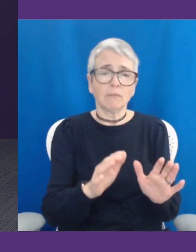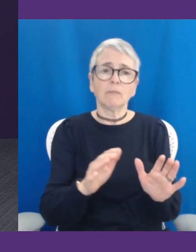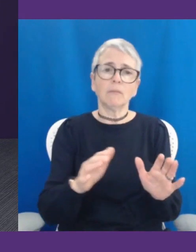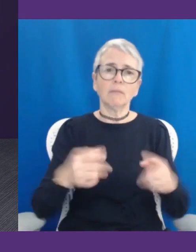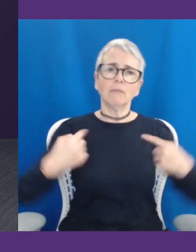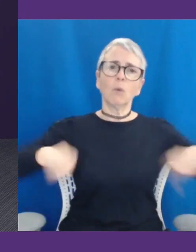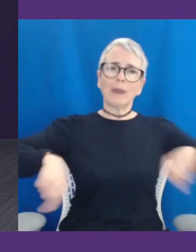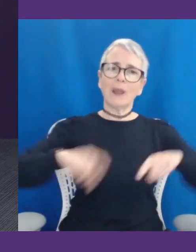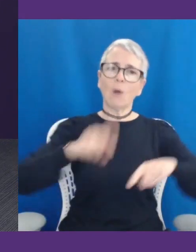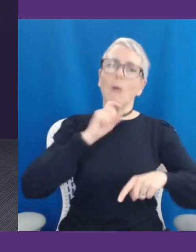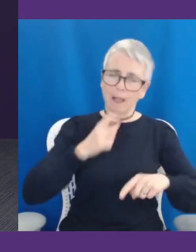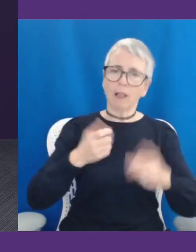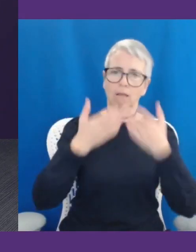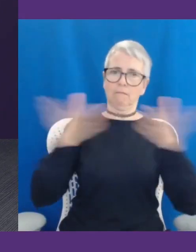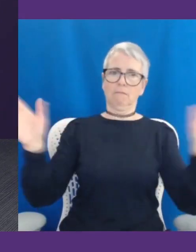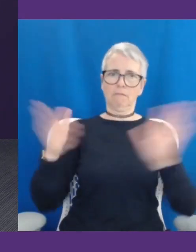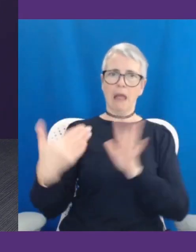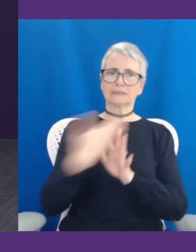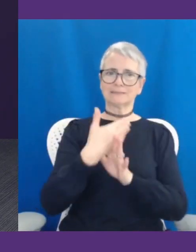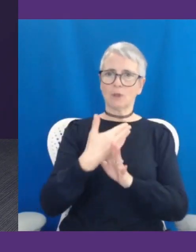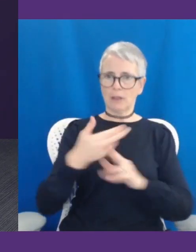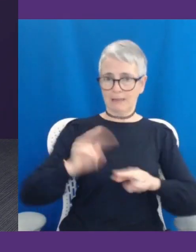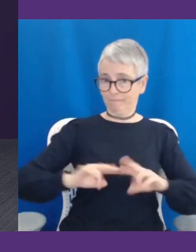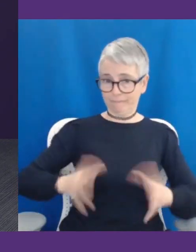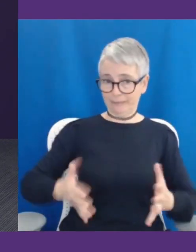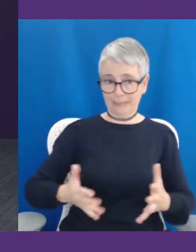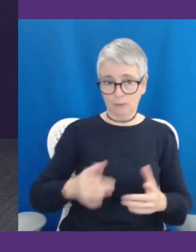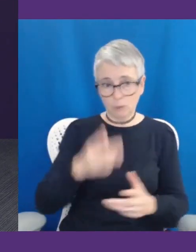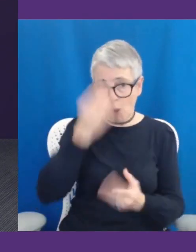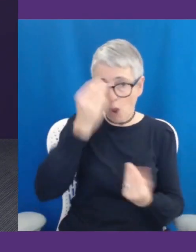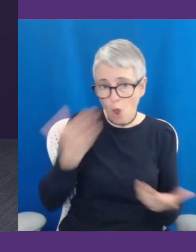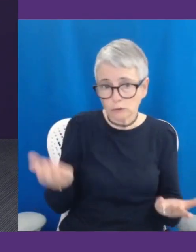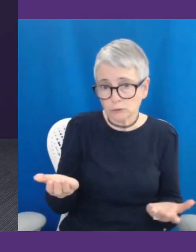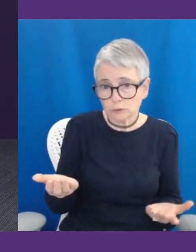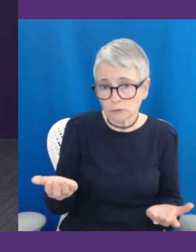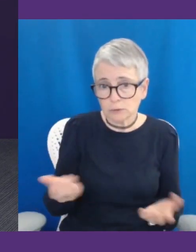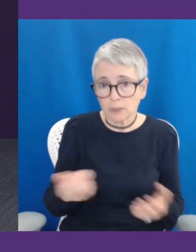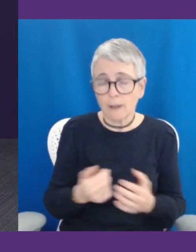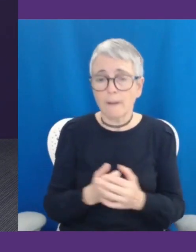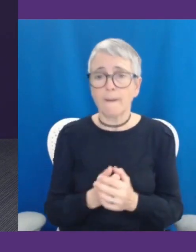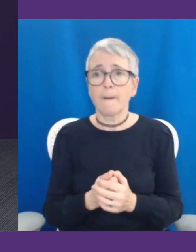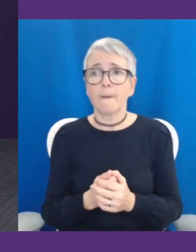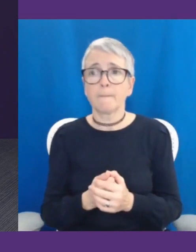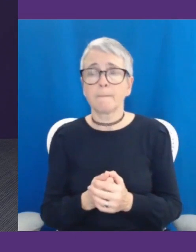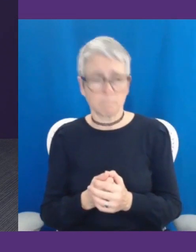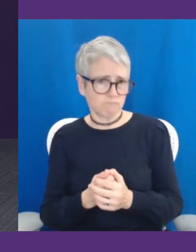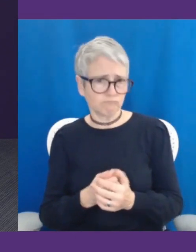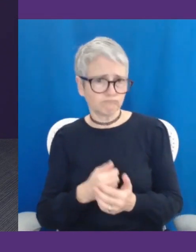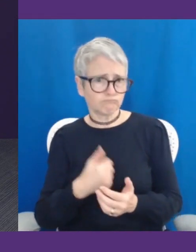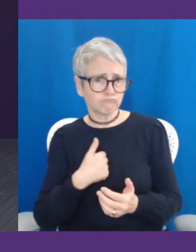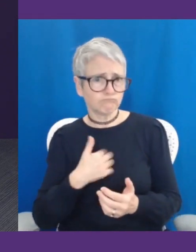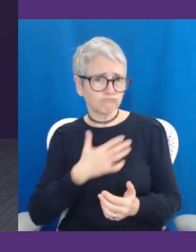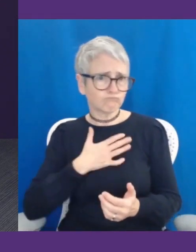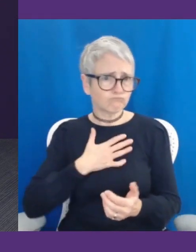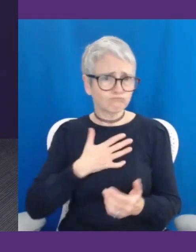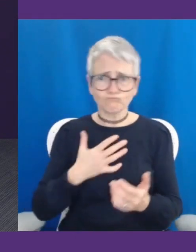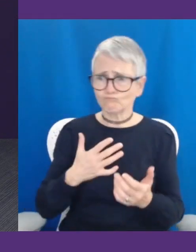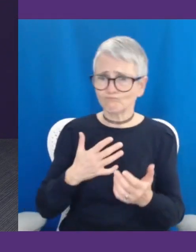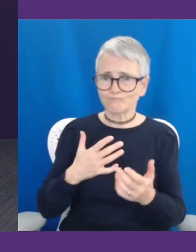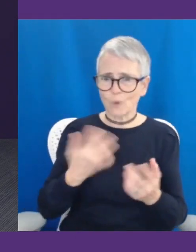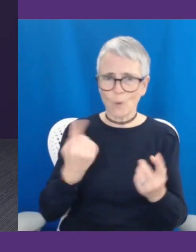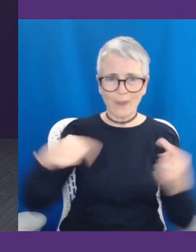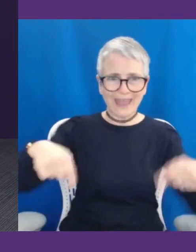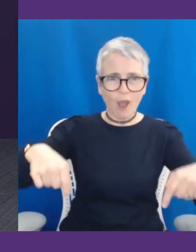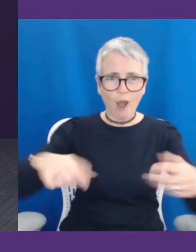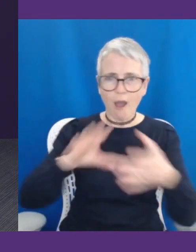we are not going to launch something. And really what I'd love to do is, continue to work with some of the fantastic people at this conference, but also offer